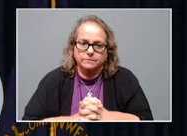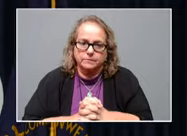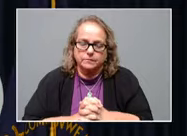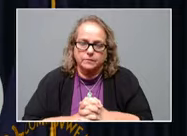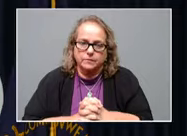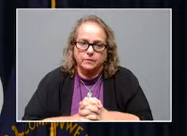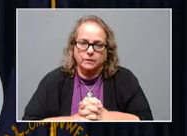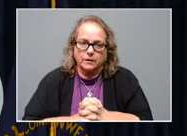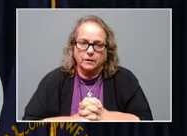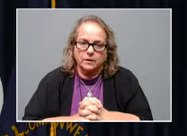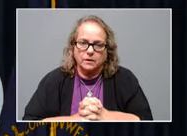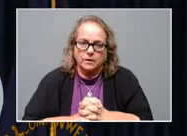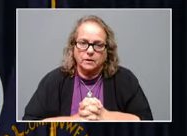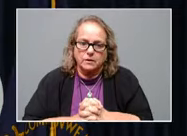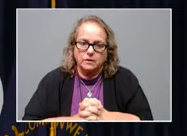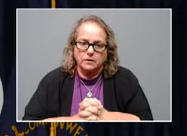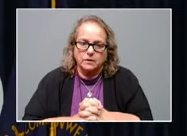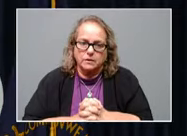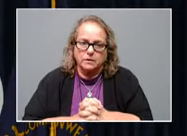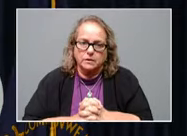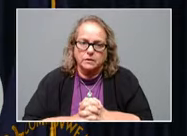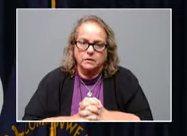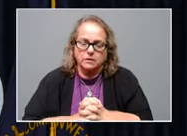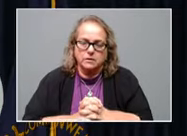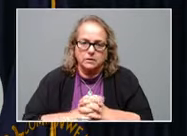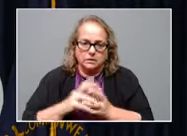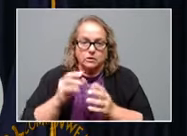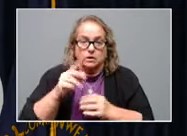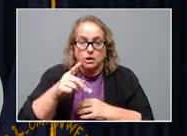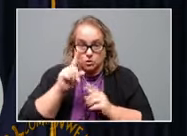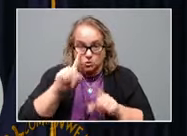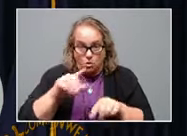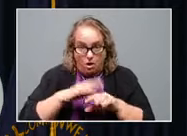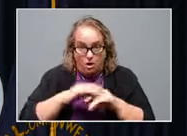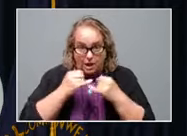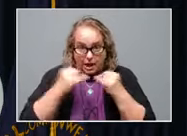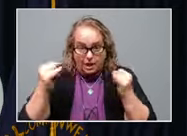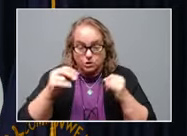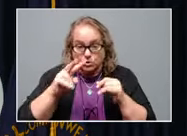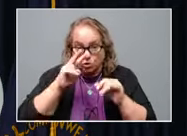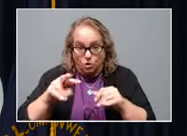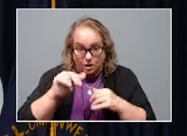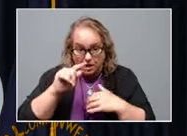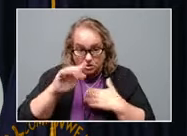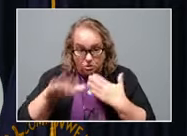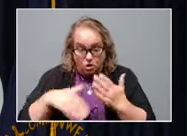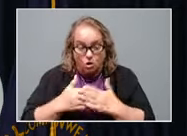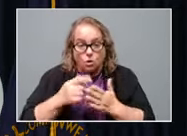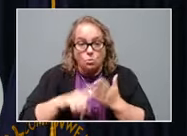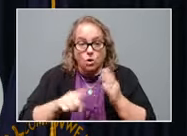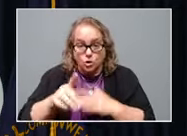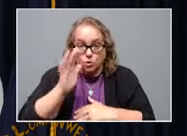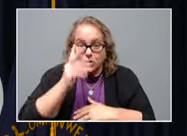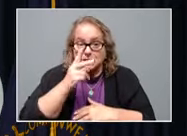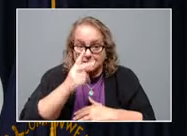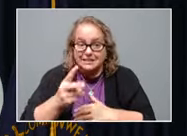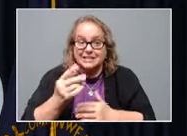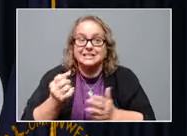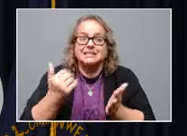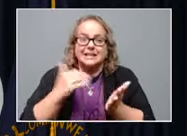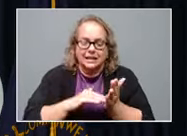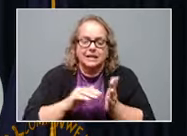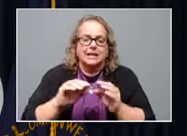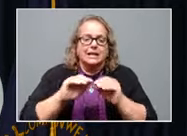All right, so going online, looking at all of those, what you'll see is again, very clear guidance